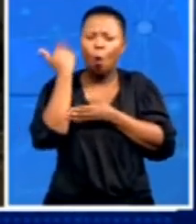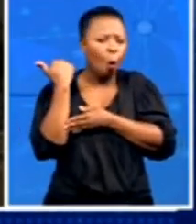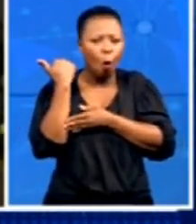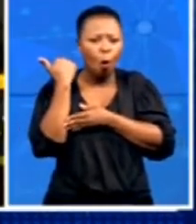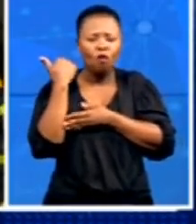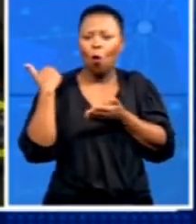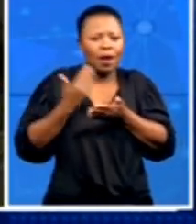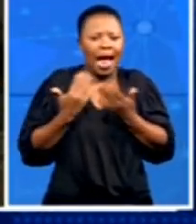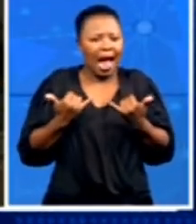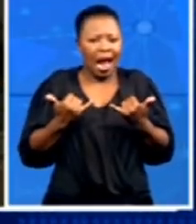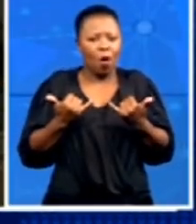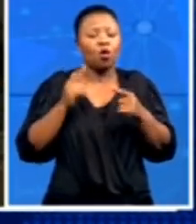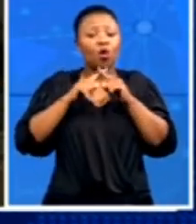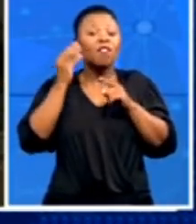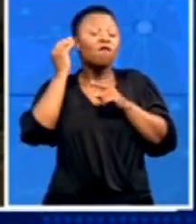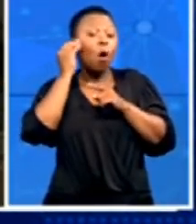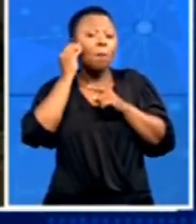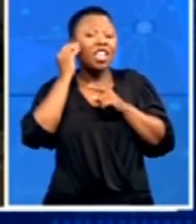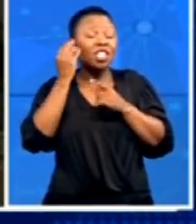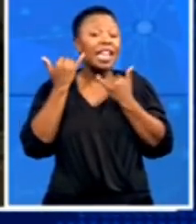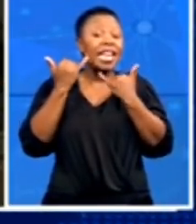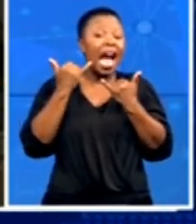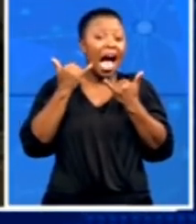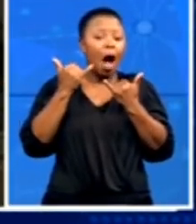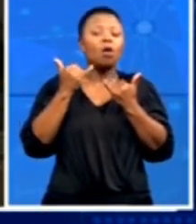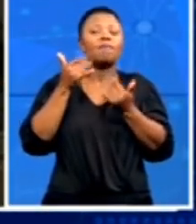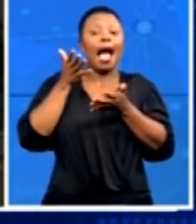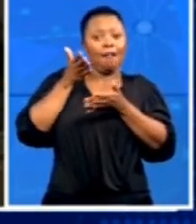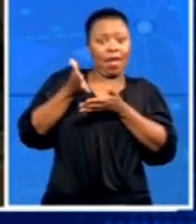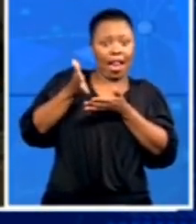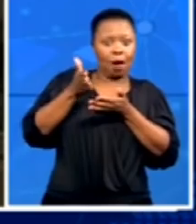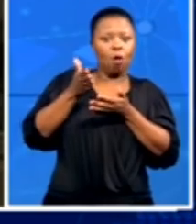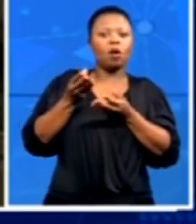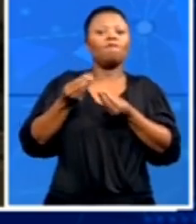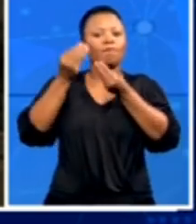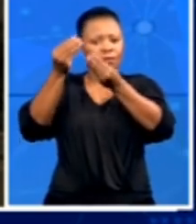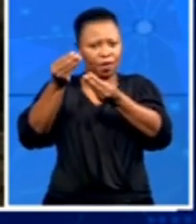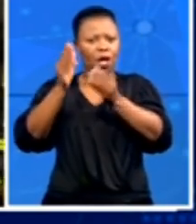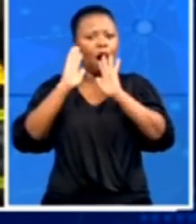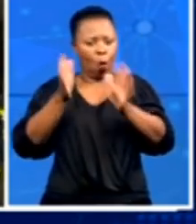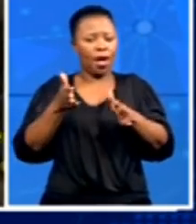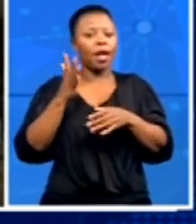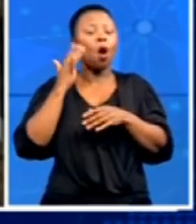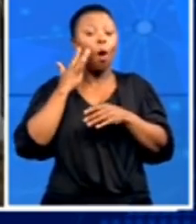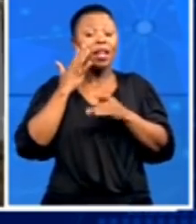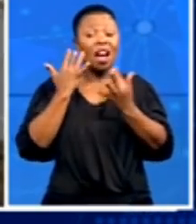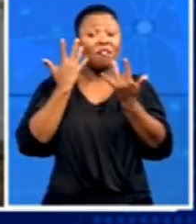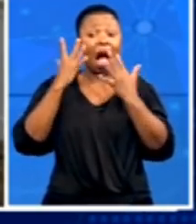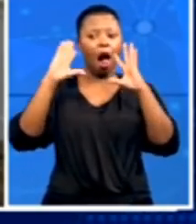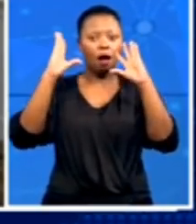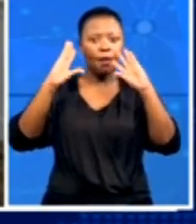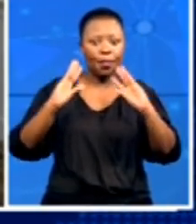only be made available when, one, the fire has been extinguished, but secondly, when